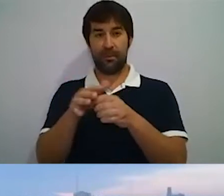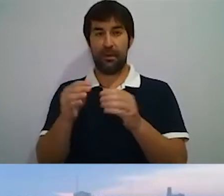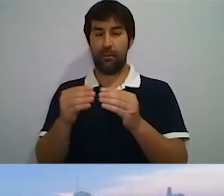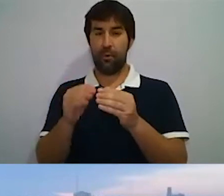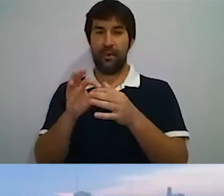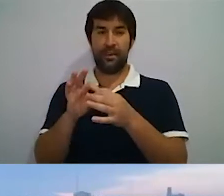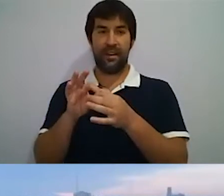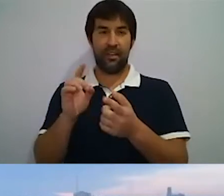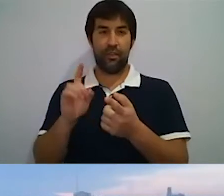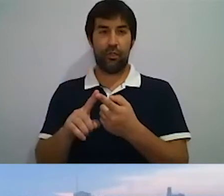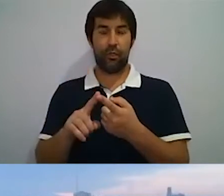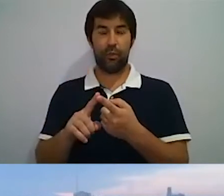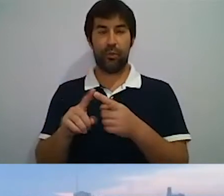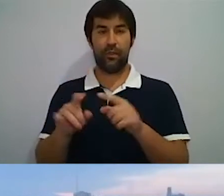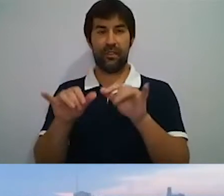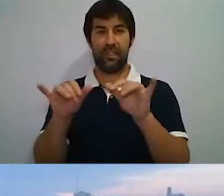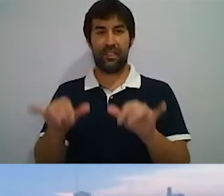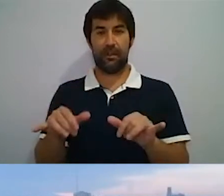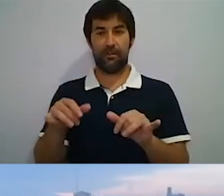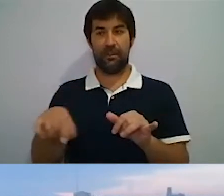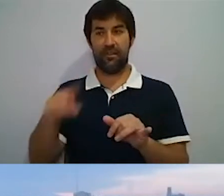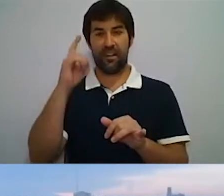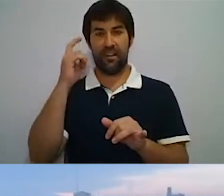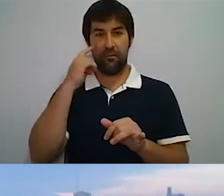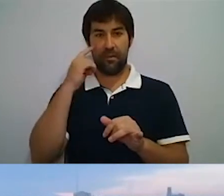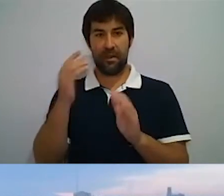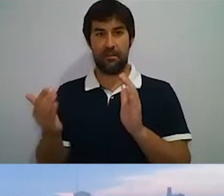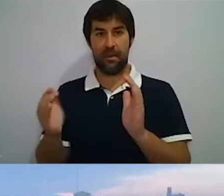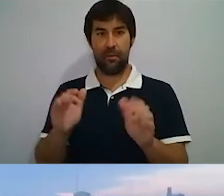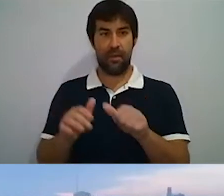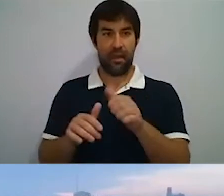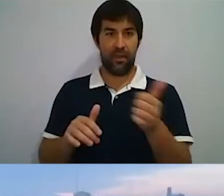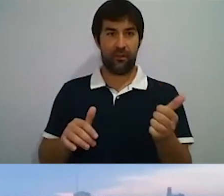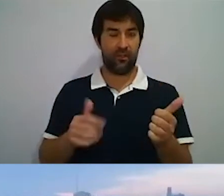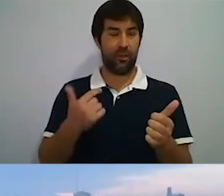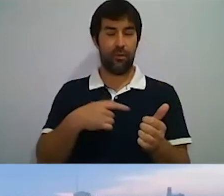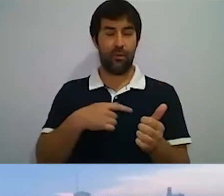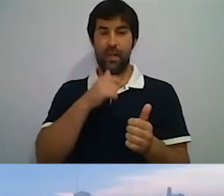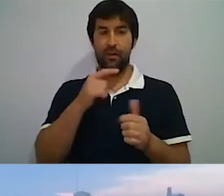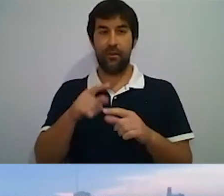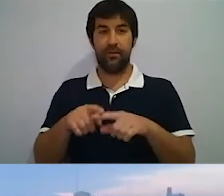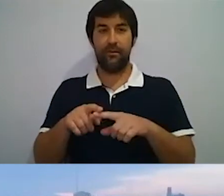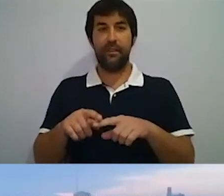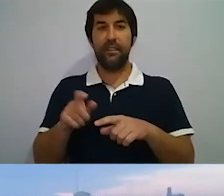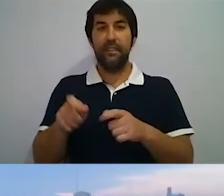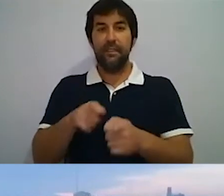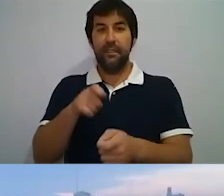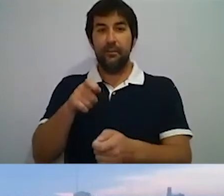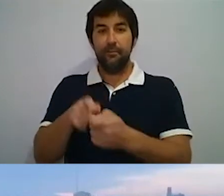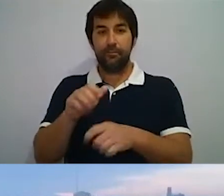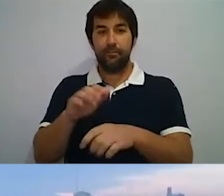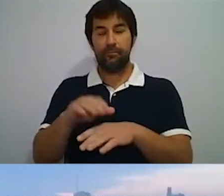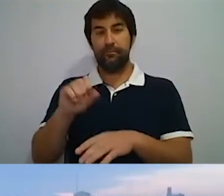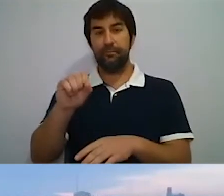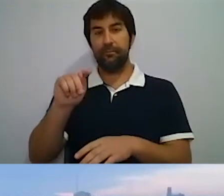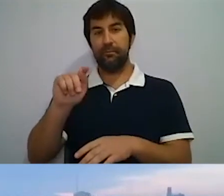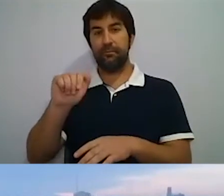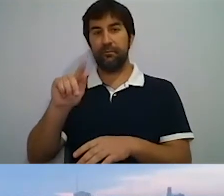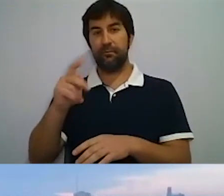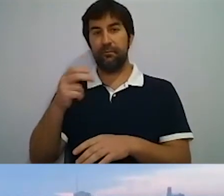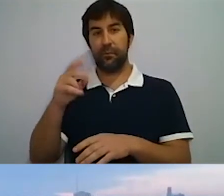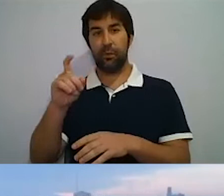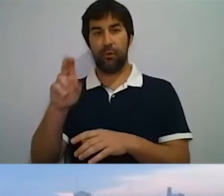Plan. It's really a series of 6-year plans related to specific projects kind of stacked on top of each other that gives us